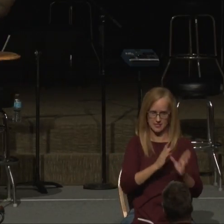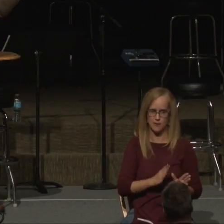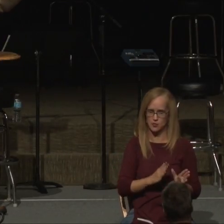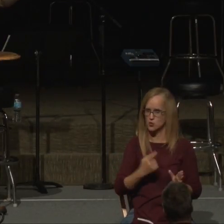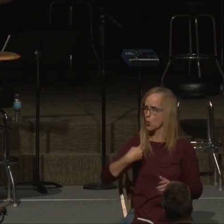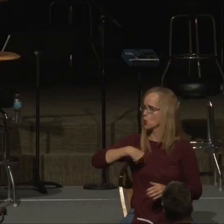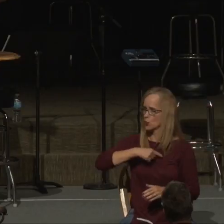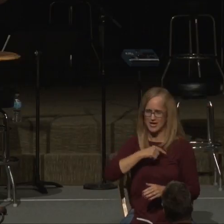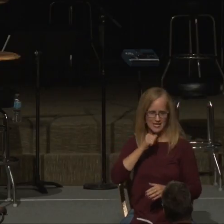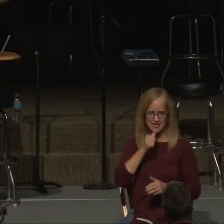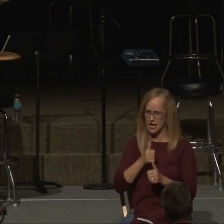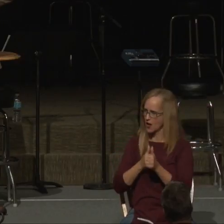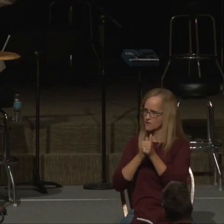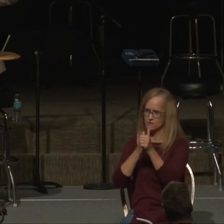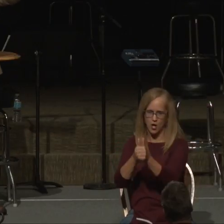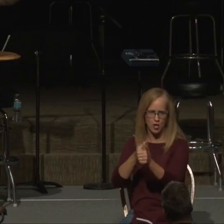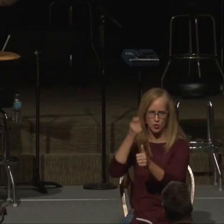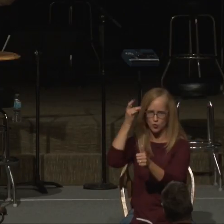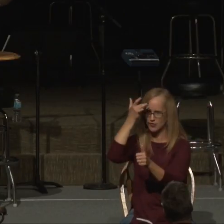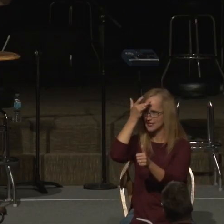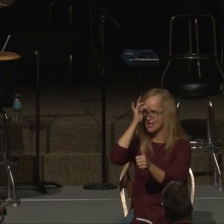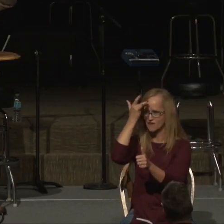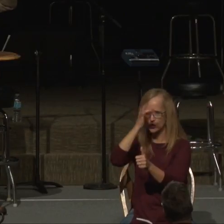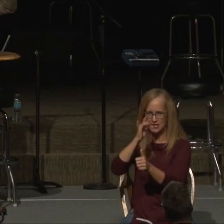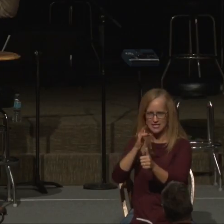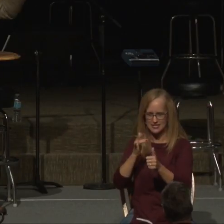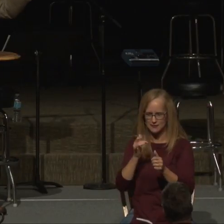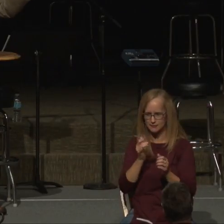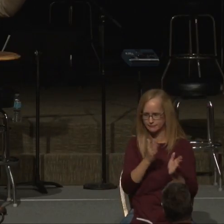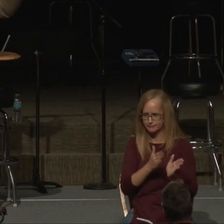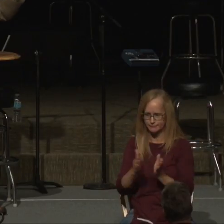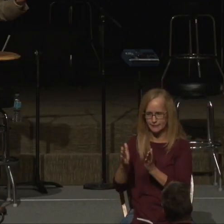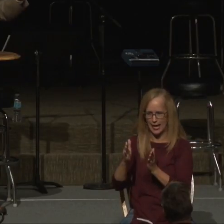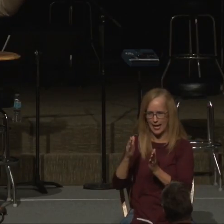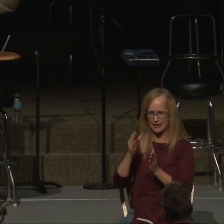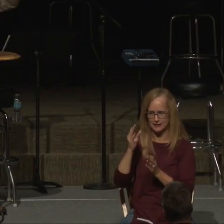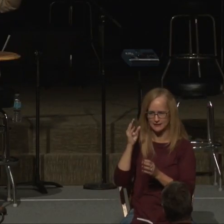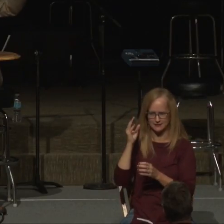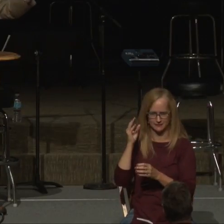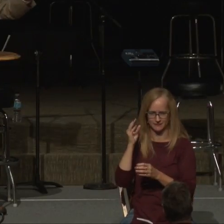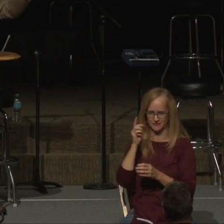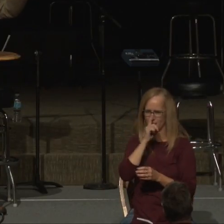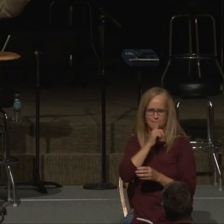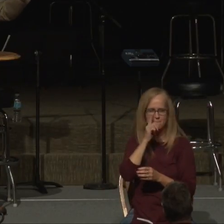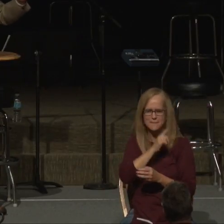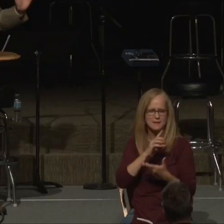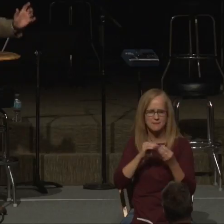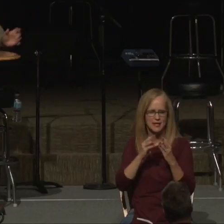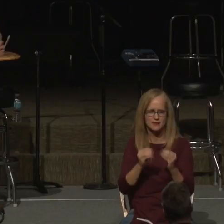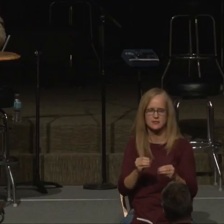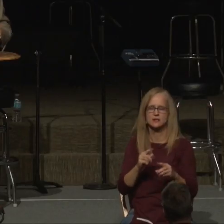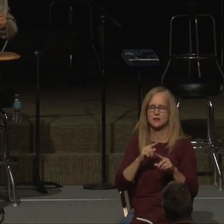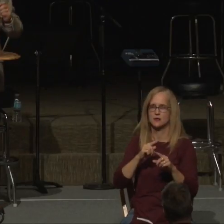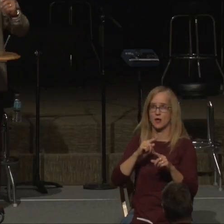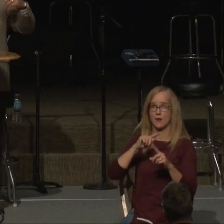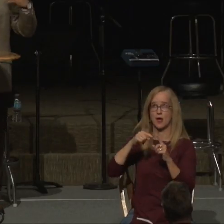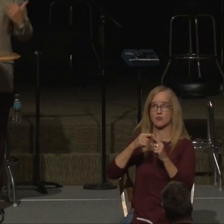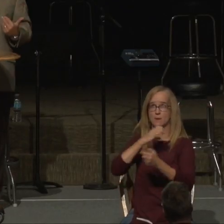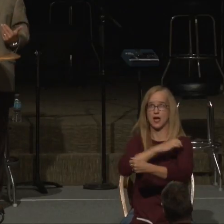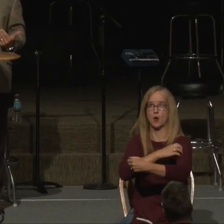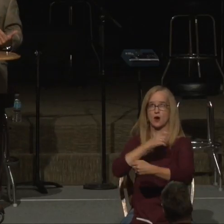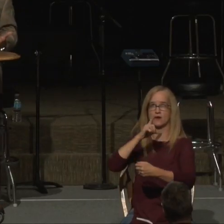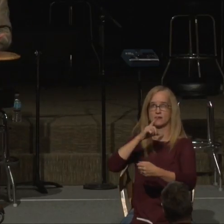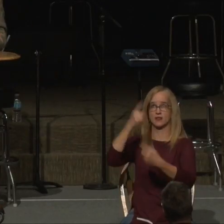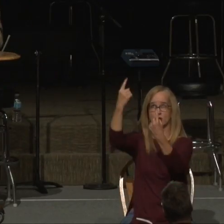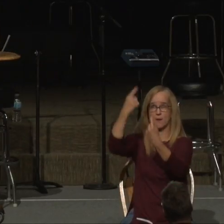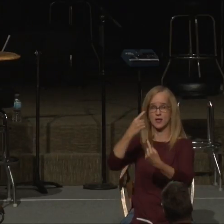follow cleverly devised myths when we made known to you the power and the coming of our Lord Jesus Christ, but we